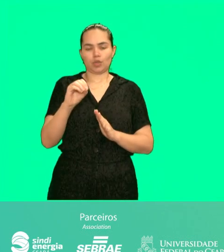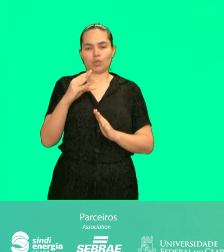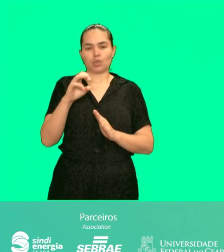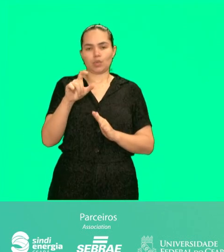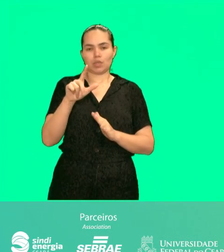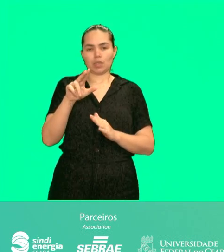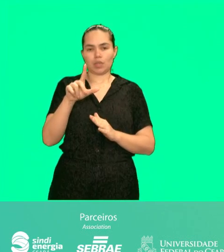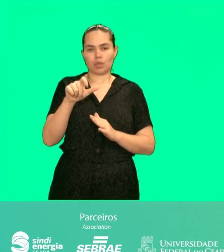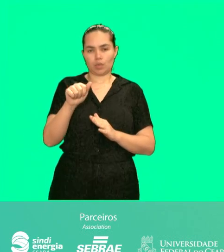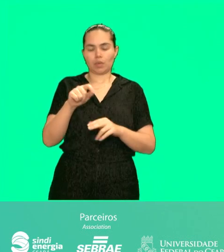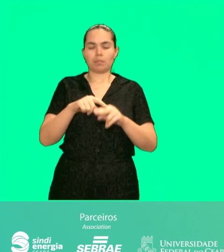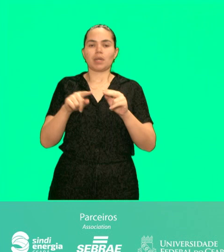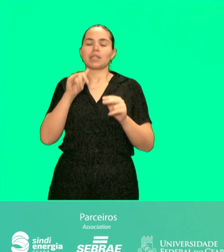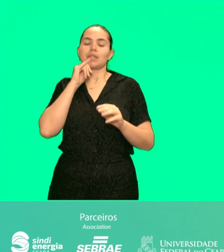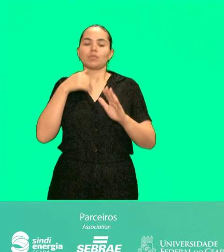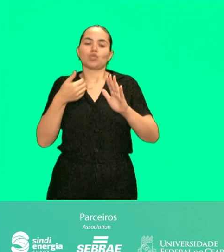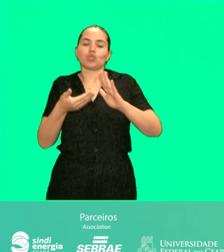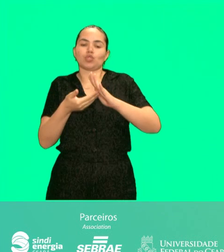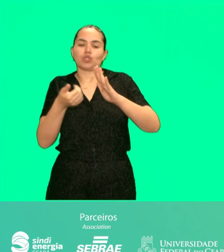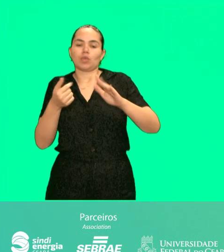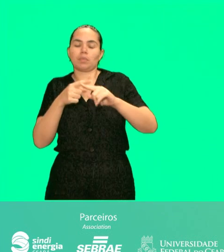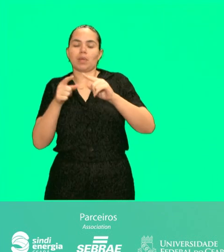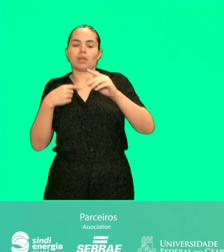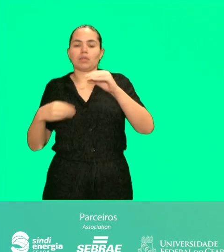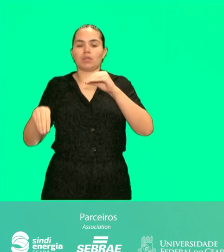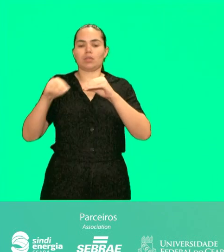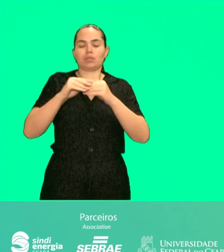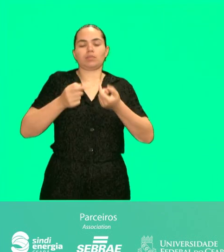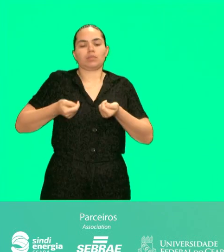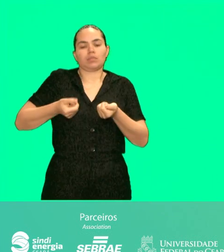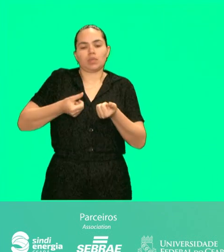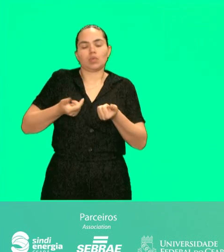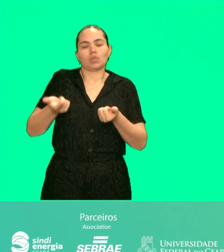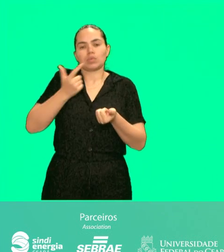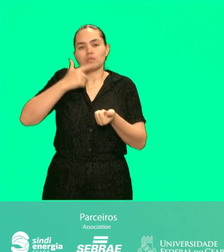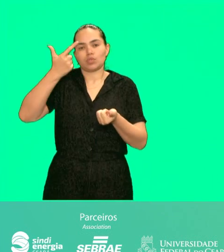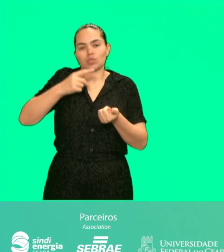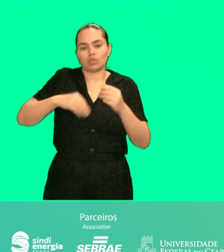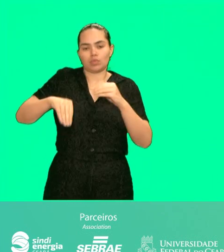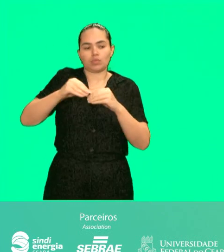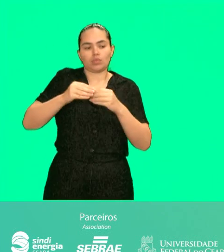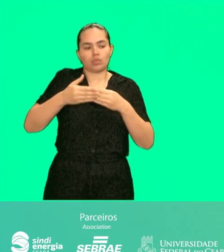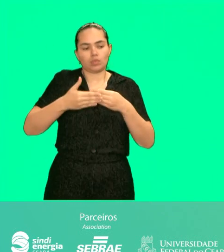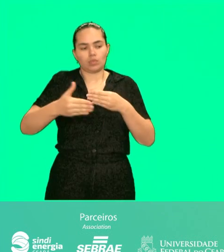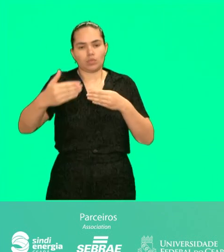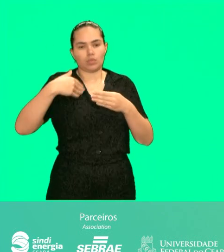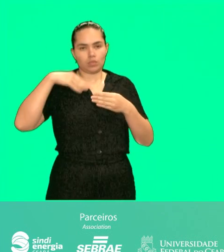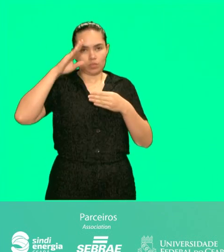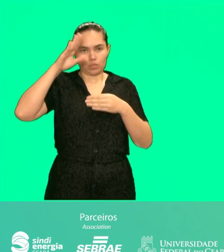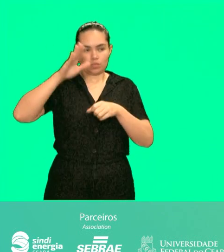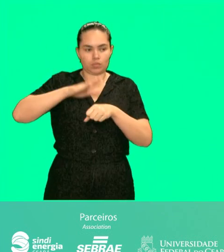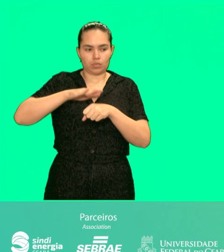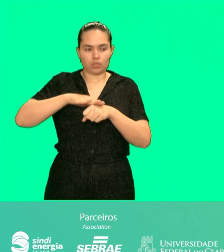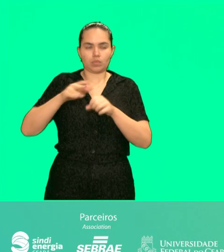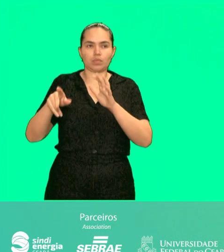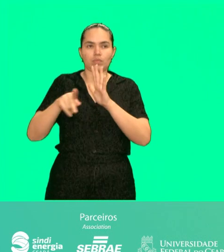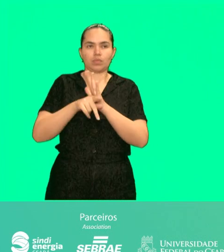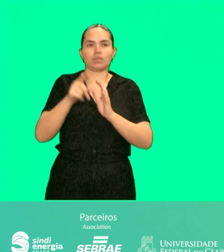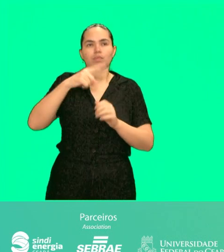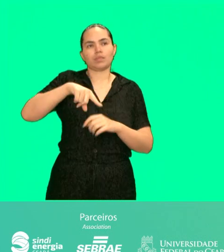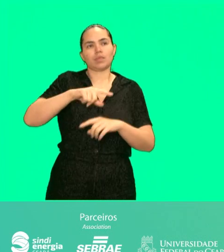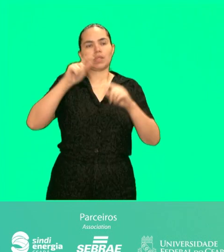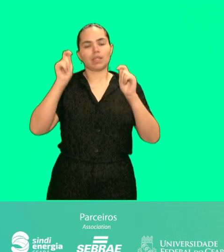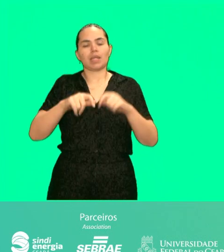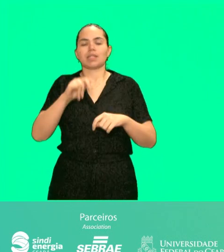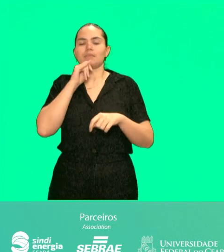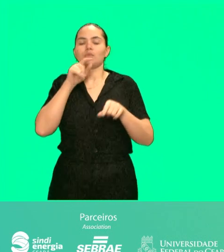gente the recoaching, te dá uma and you eletrocélula, have você an repõe ao electrocell longo do tempo que a sua for máquina rodou, quer reposition dizer, é possível